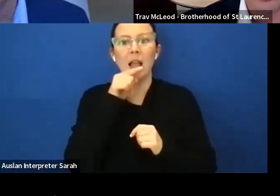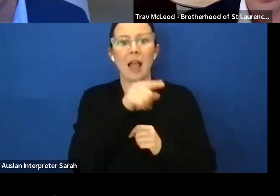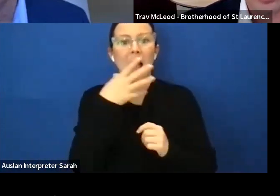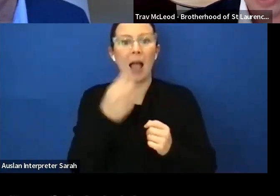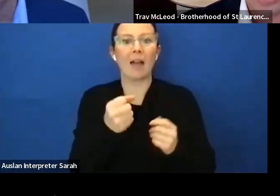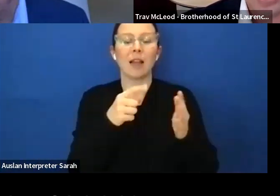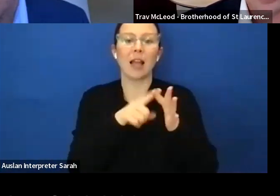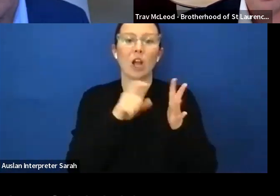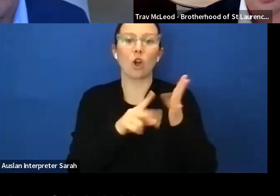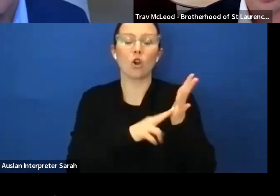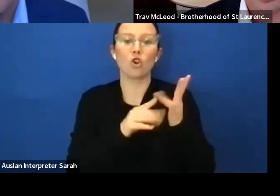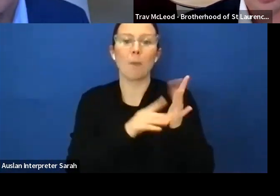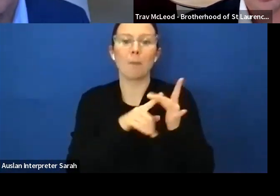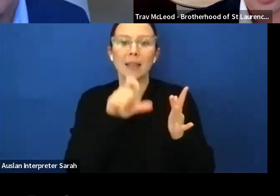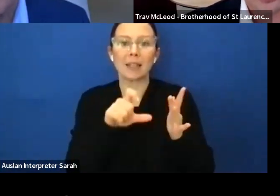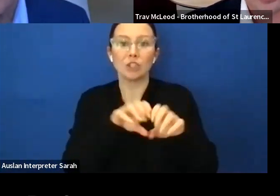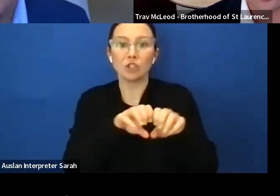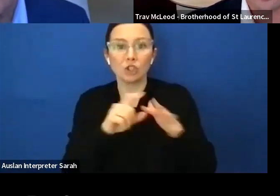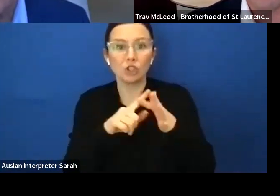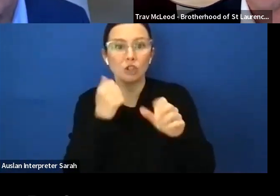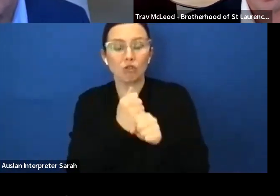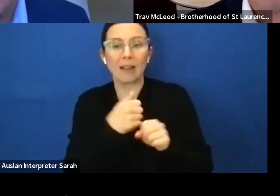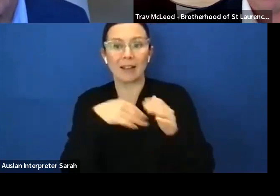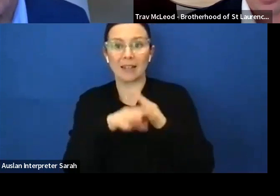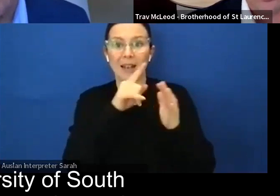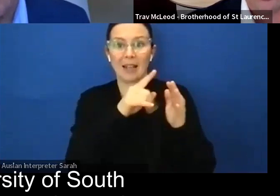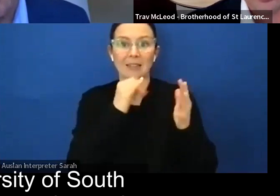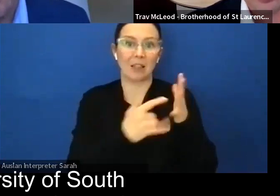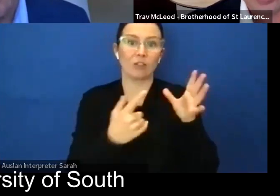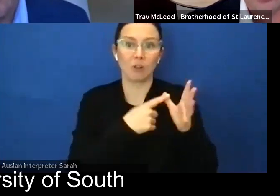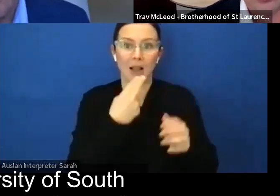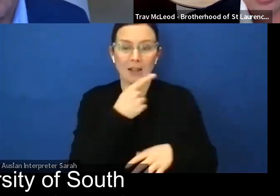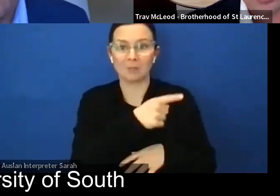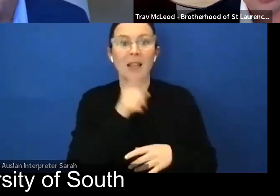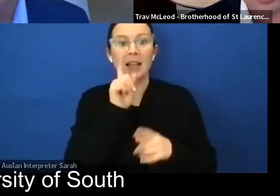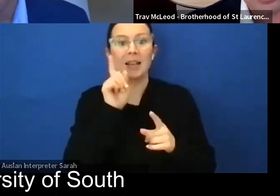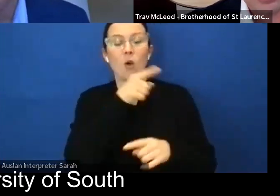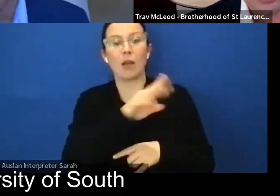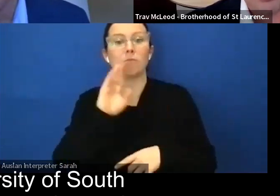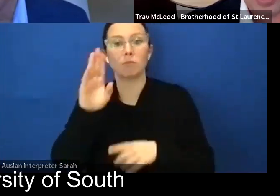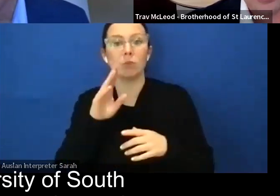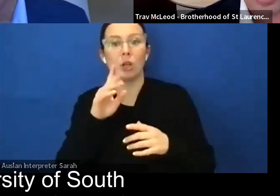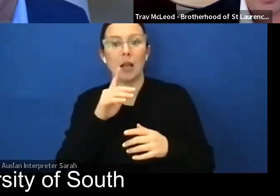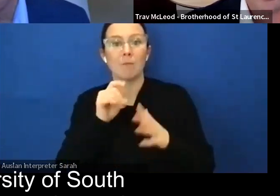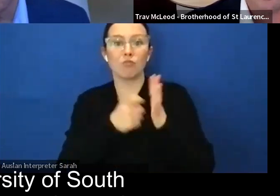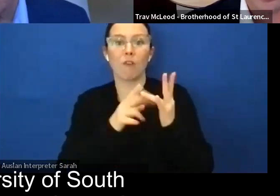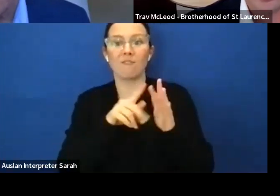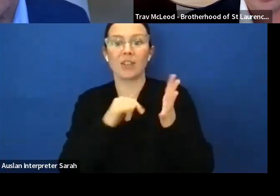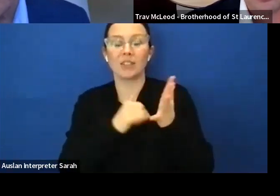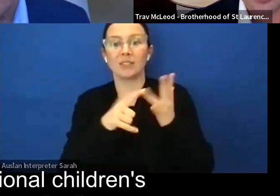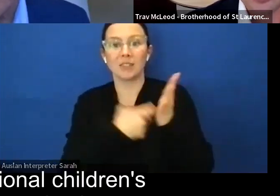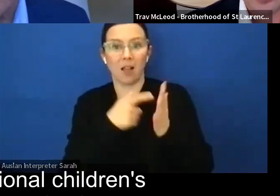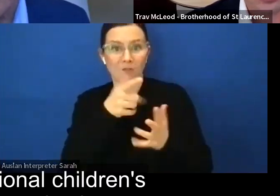degrees from the University of Adelaide. Jay is industry professor at the University of South Australia and an ambassador